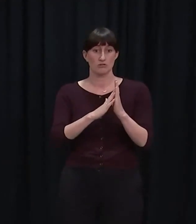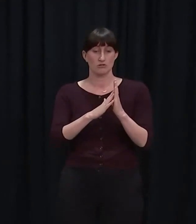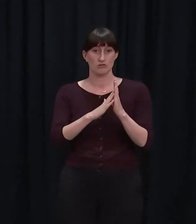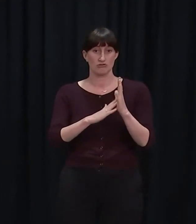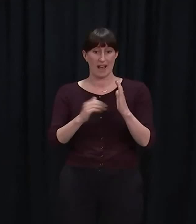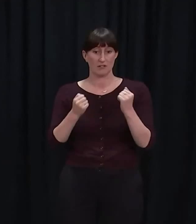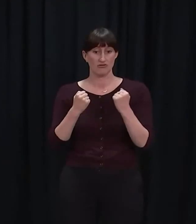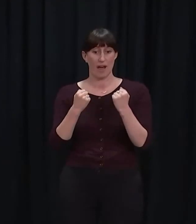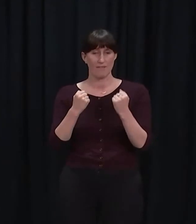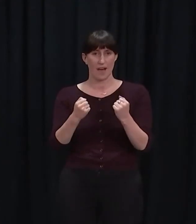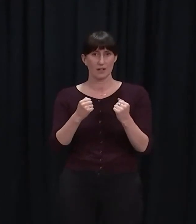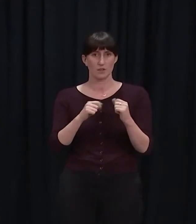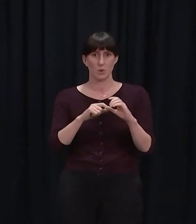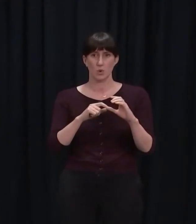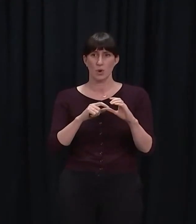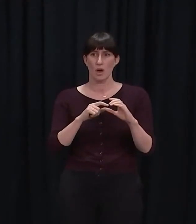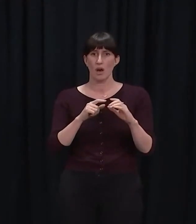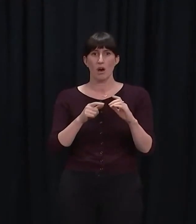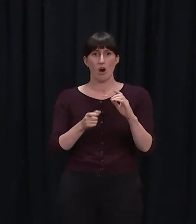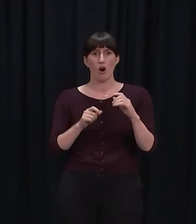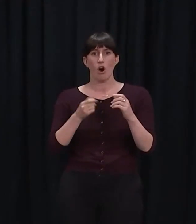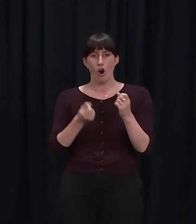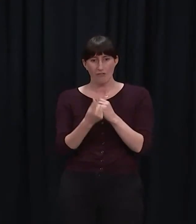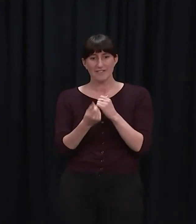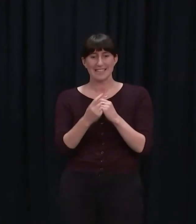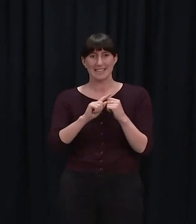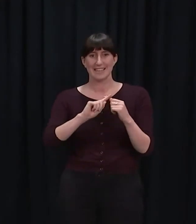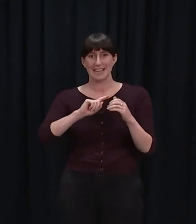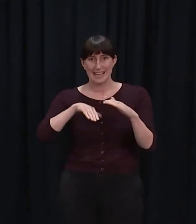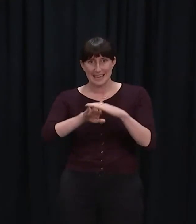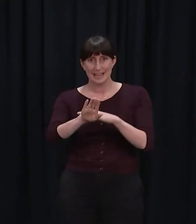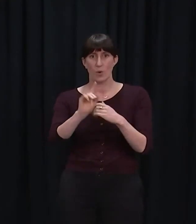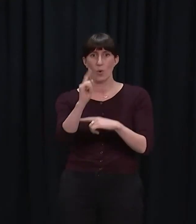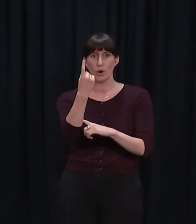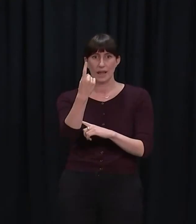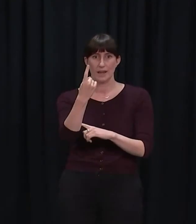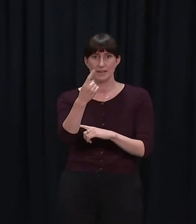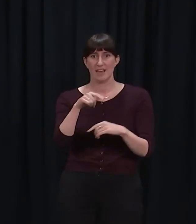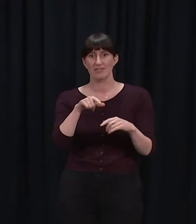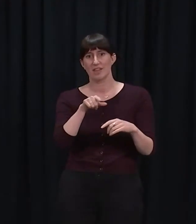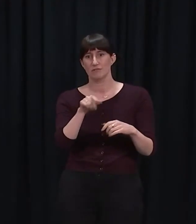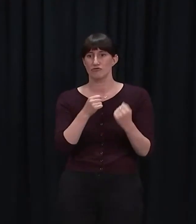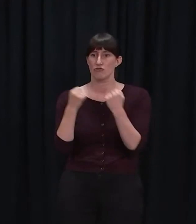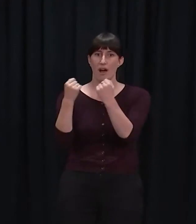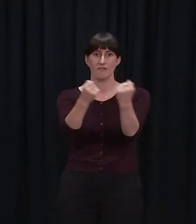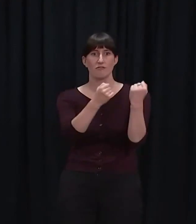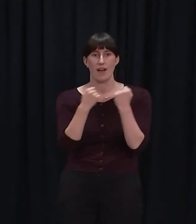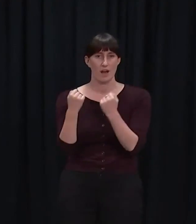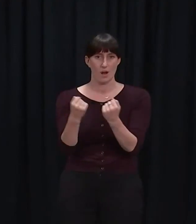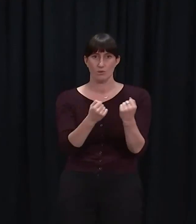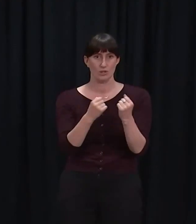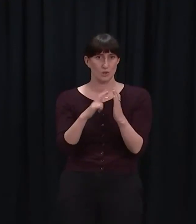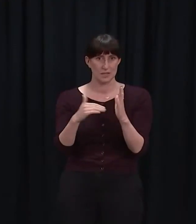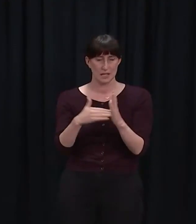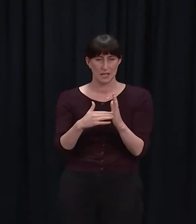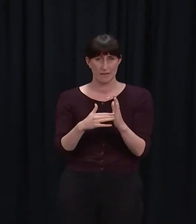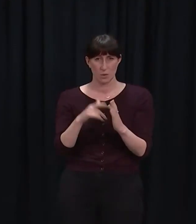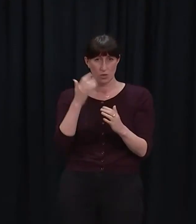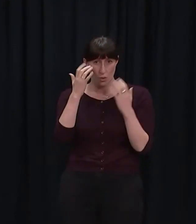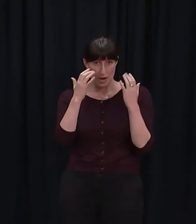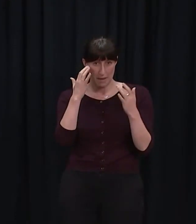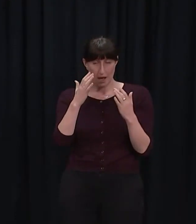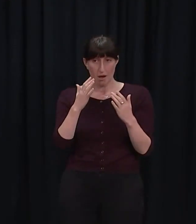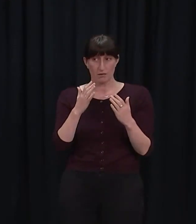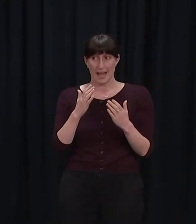travelling the length of the country and could potentially be spreading the virus. Have you given, I know lots of ministers have said, yes, we've thought about it, but have